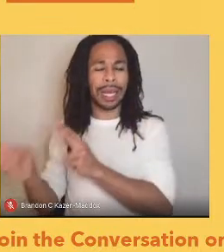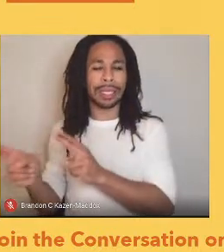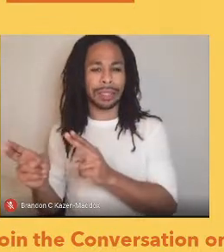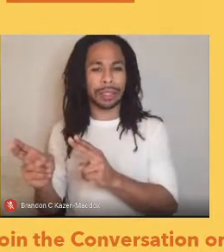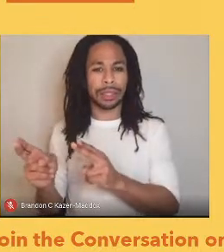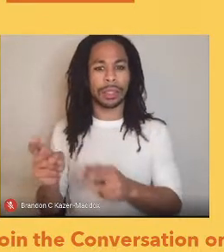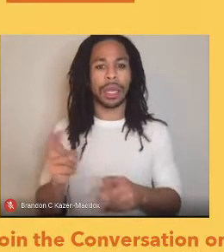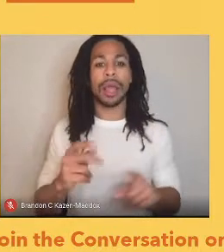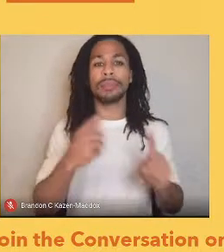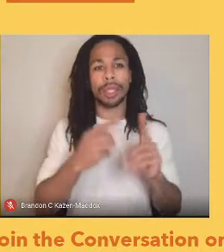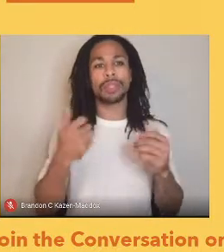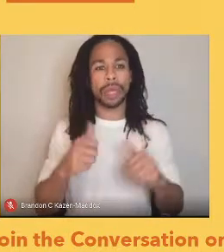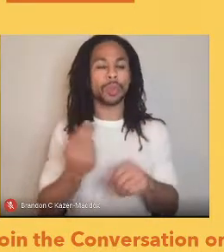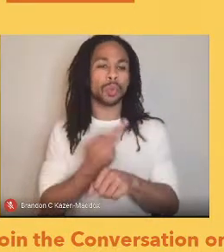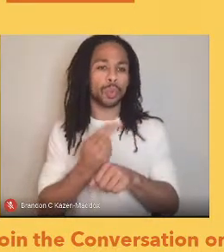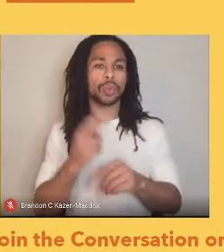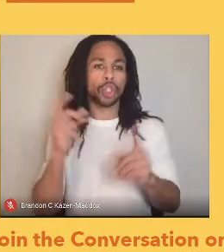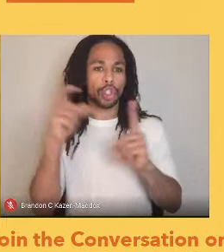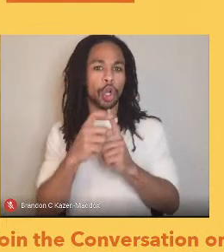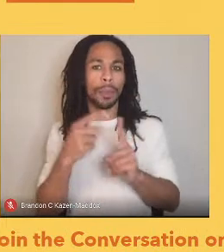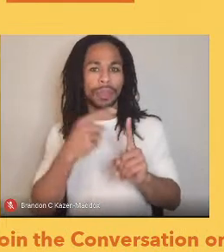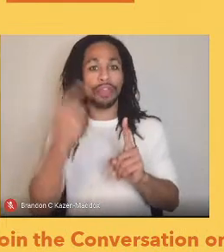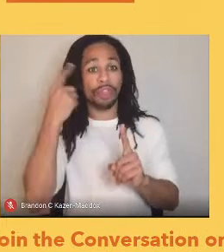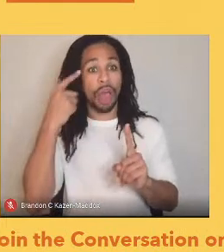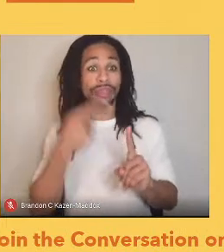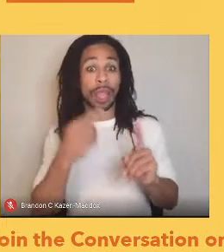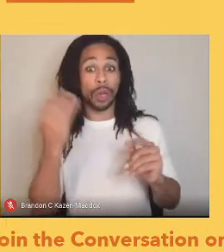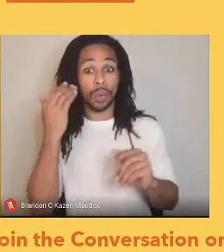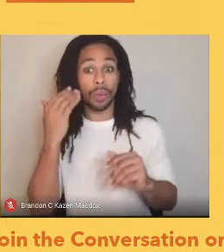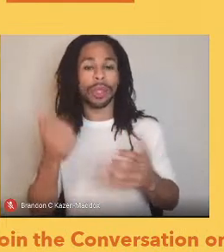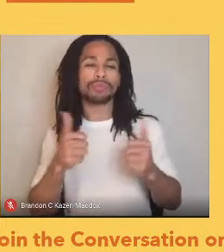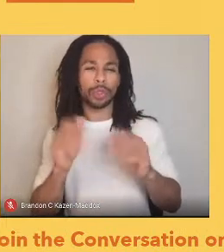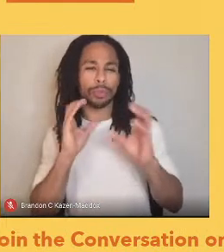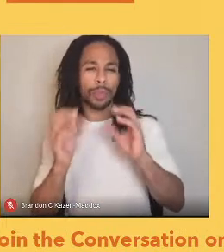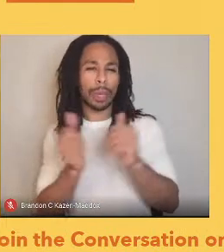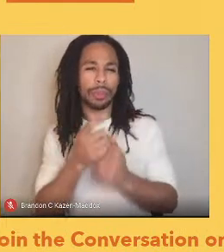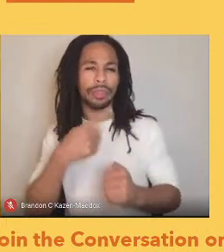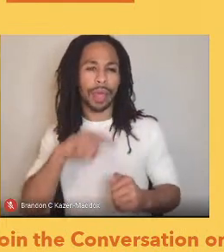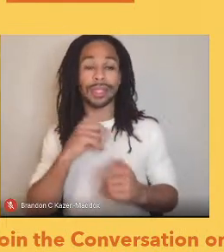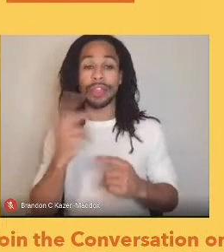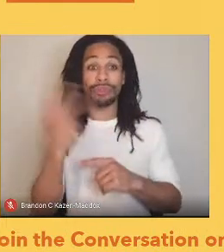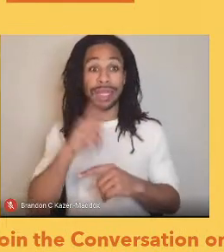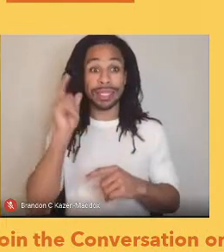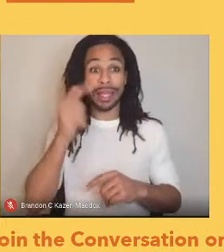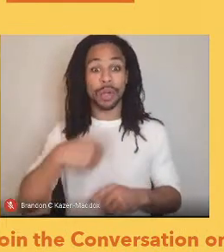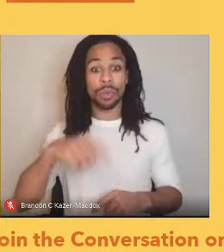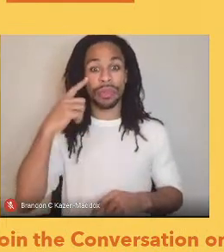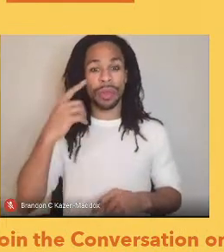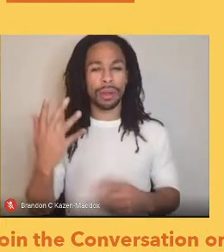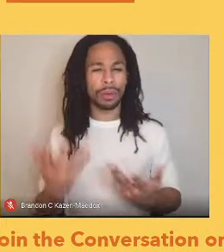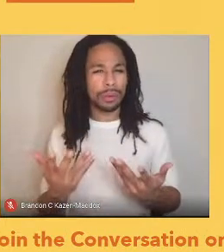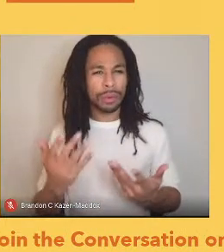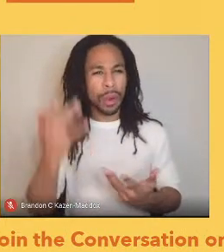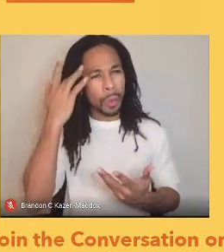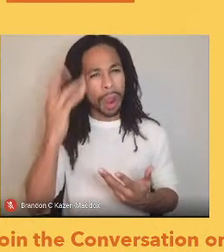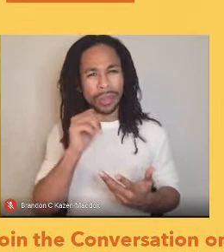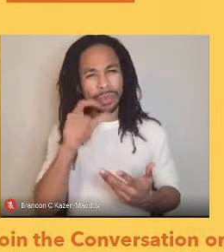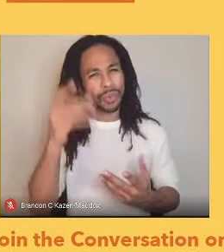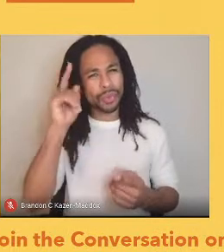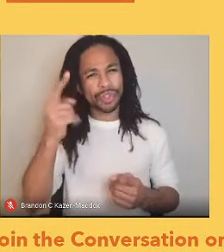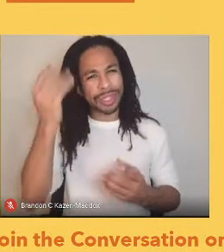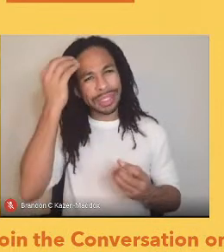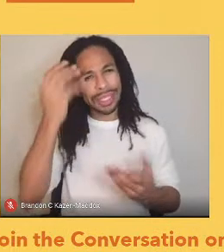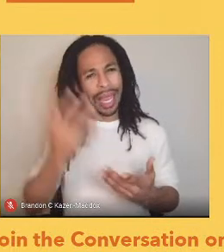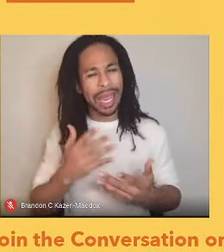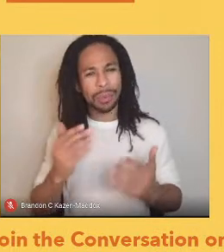knew meant that, because they were trying to communicate with us. And 3 days into it, we're just like, just say it was too hot,